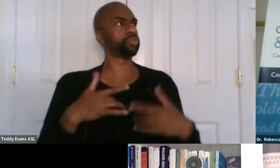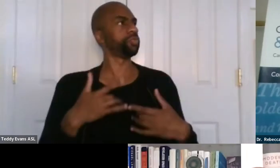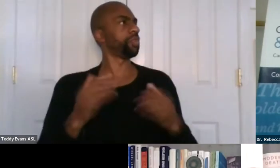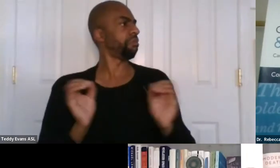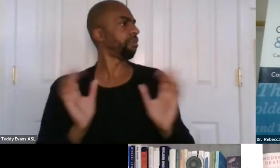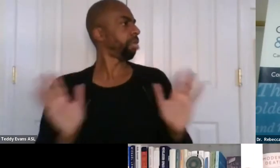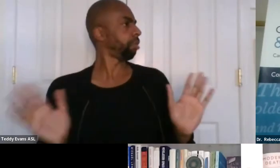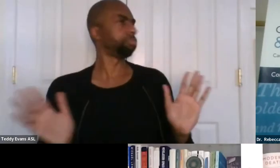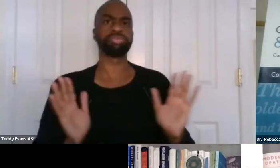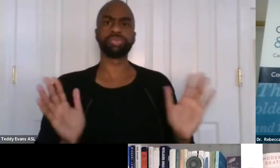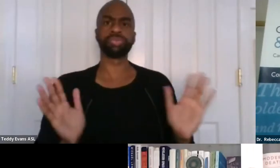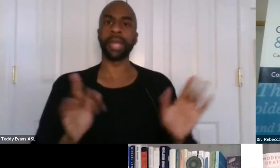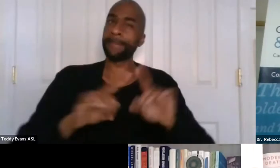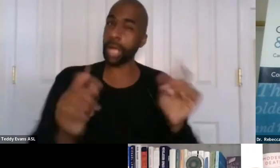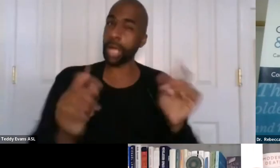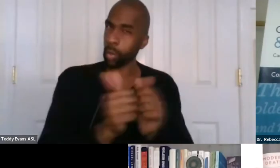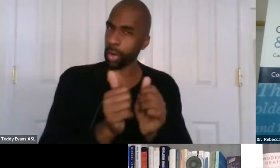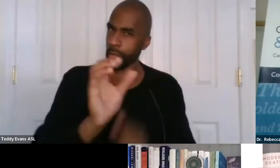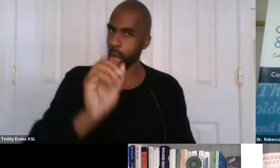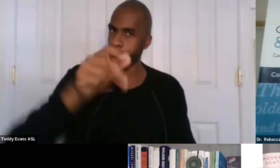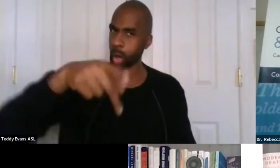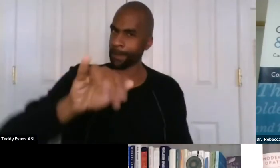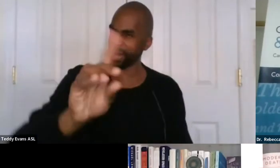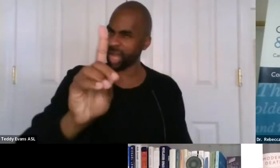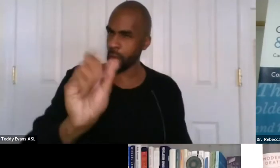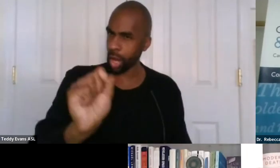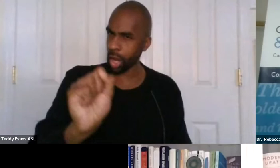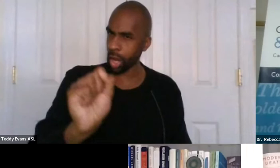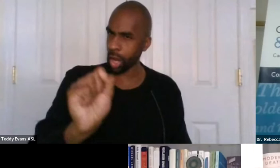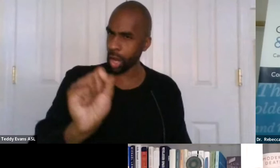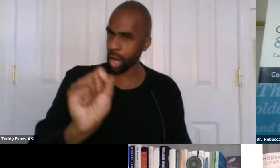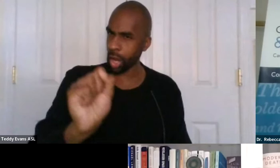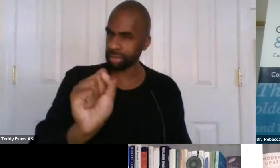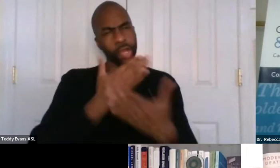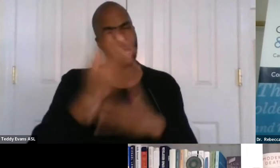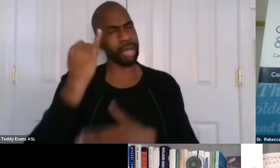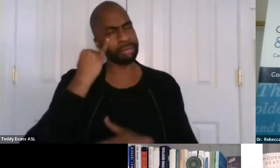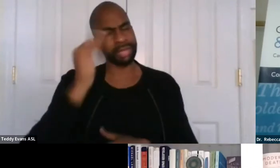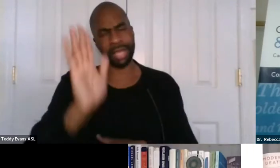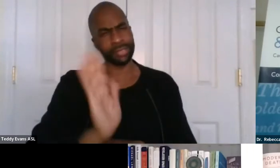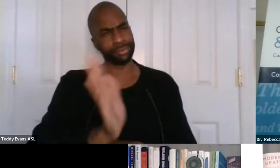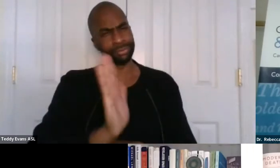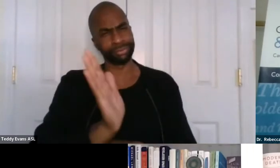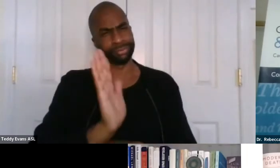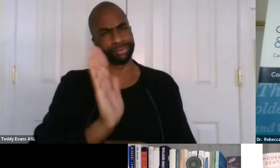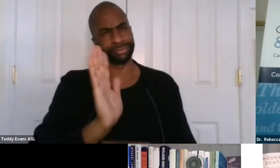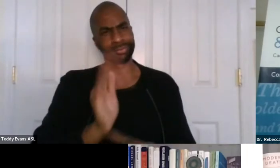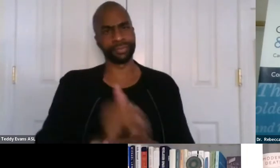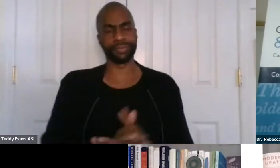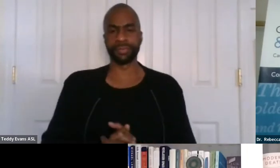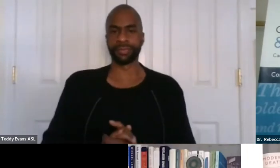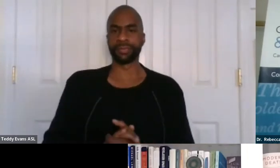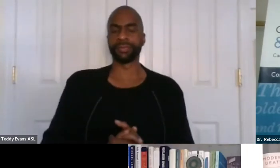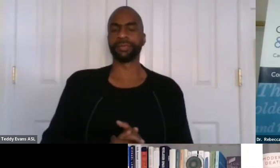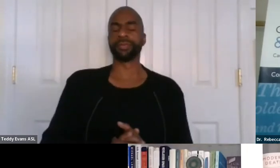opioids may not be a great idea. There's a recent work that was published, I want to say last week, I think it was in The Lancet, it was a meta-analysis